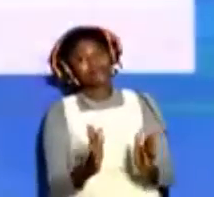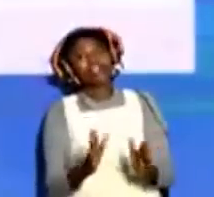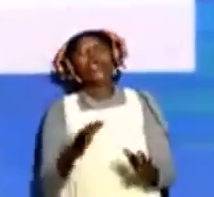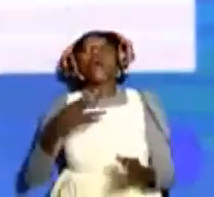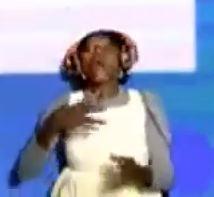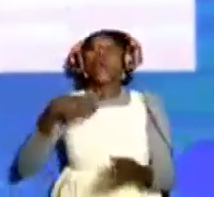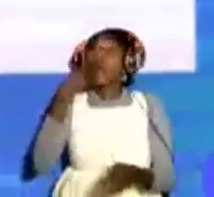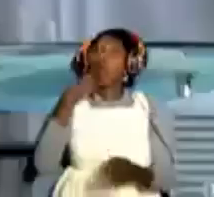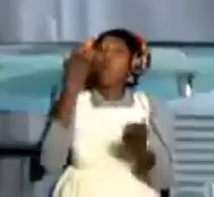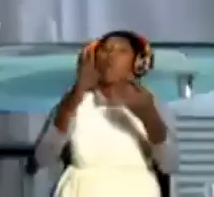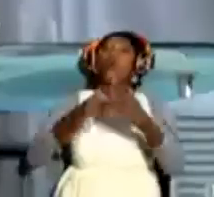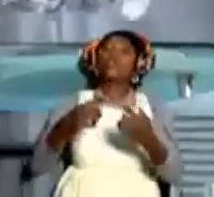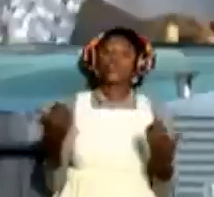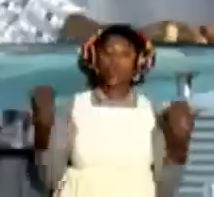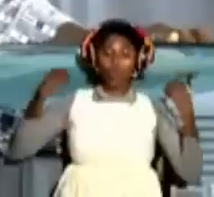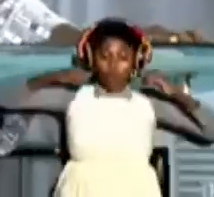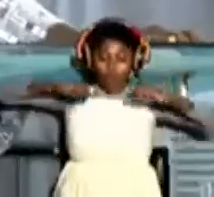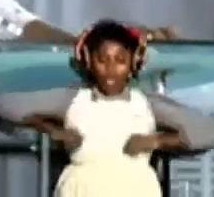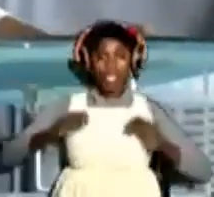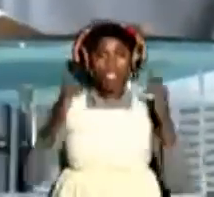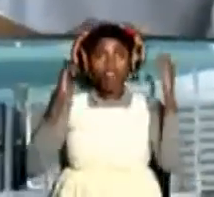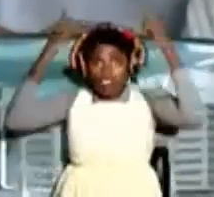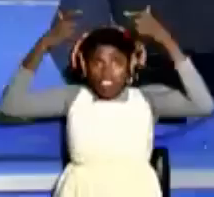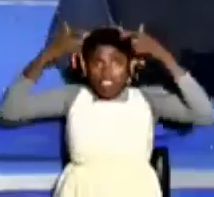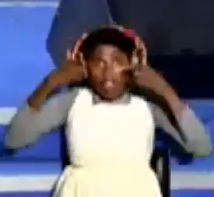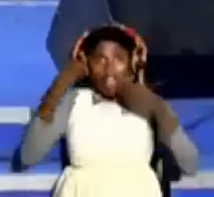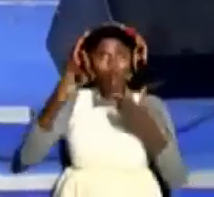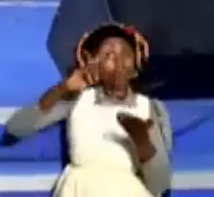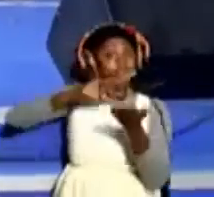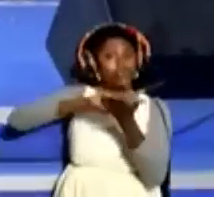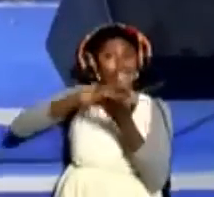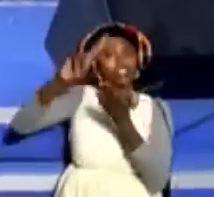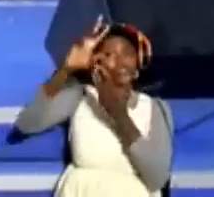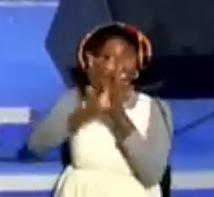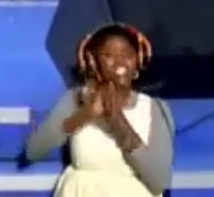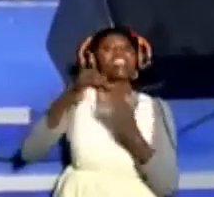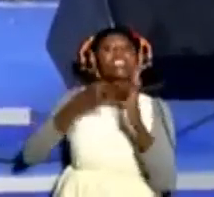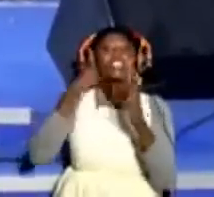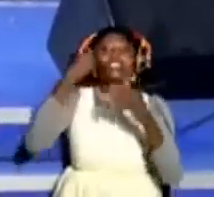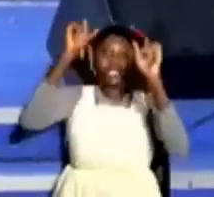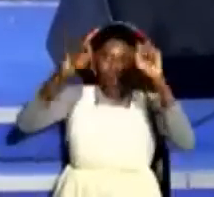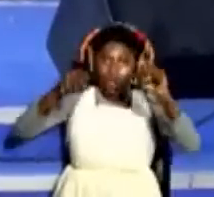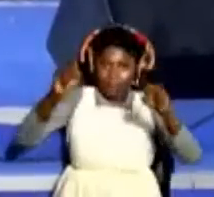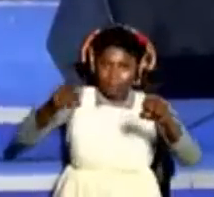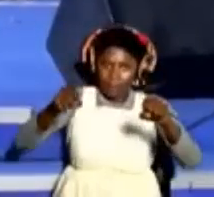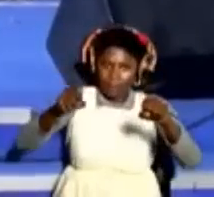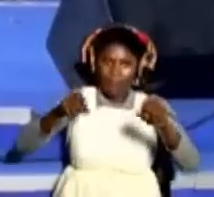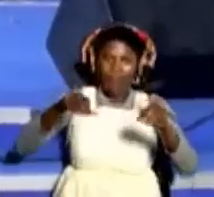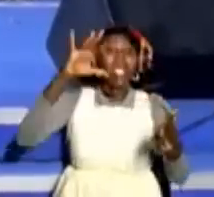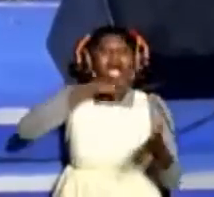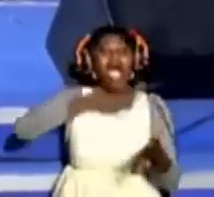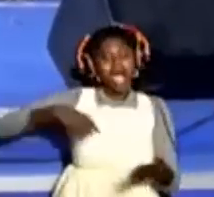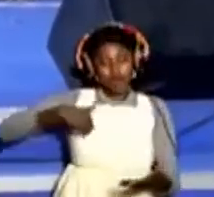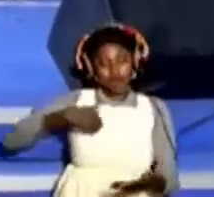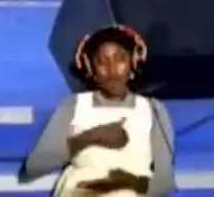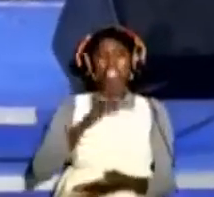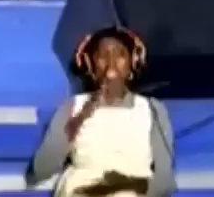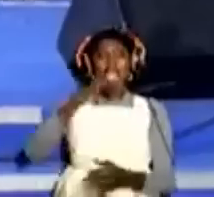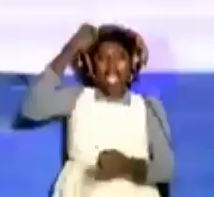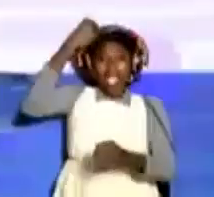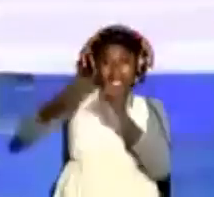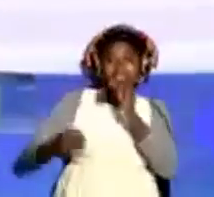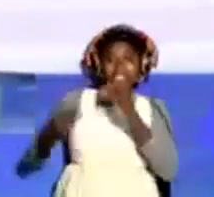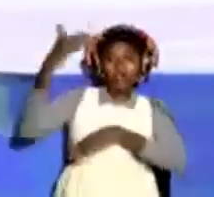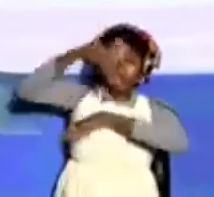who also want to wear the crown of righteousness, it is possible. And we are ending this